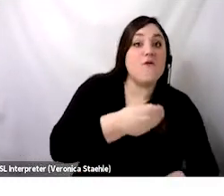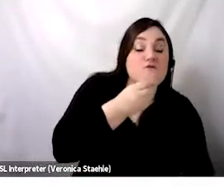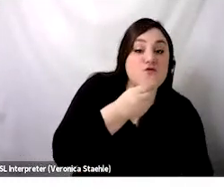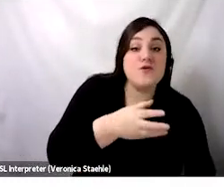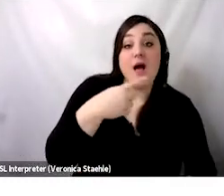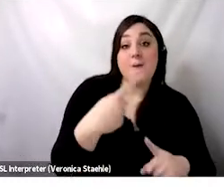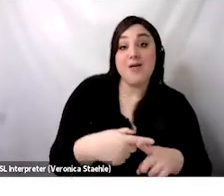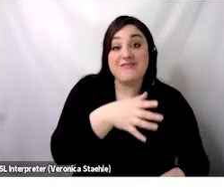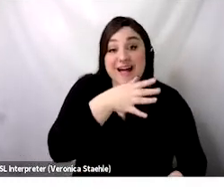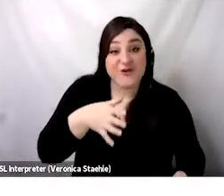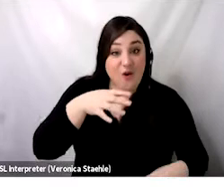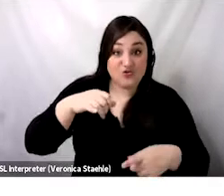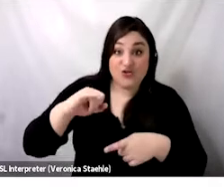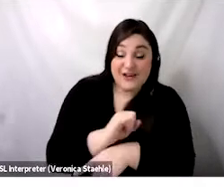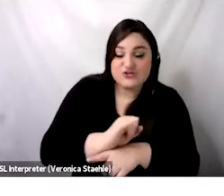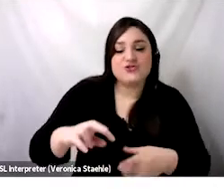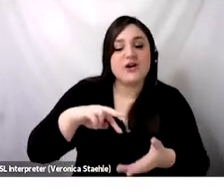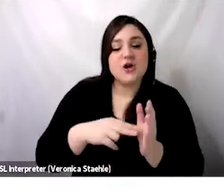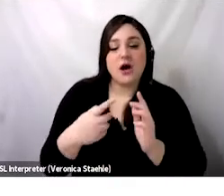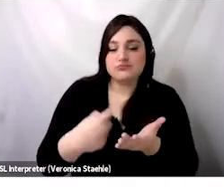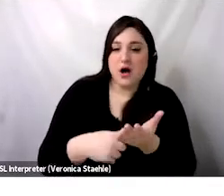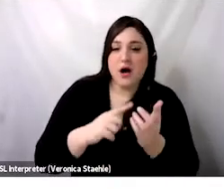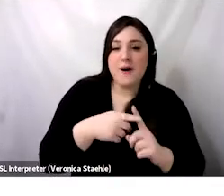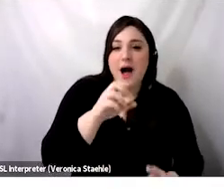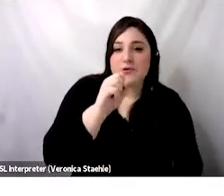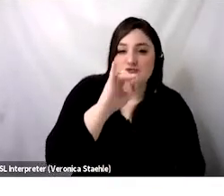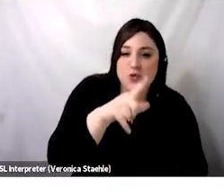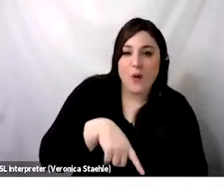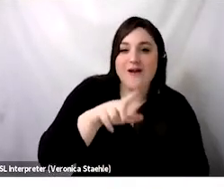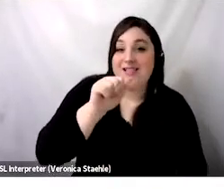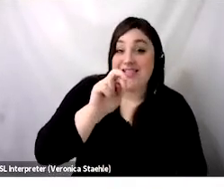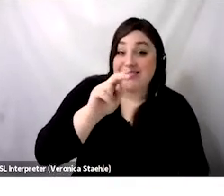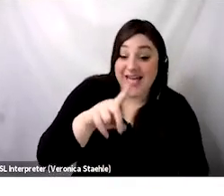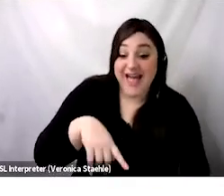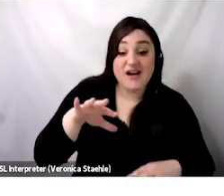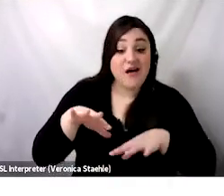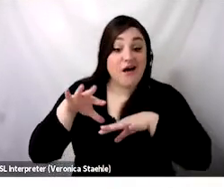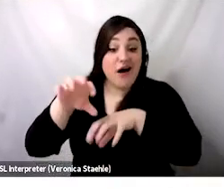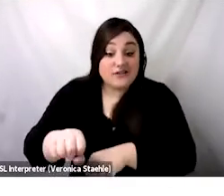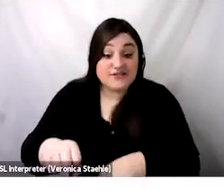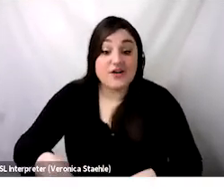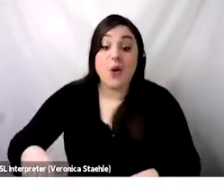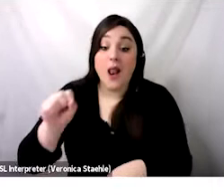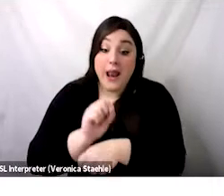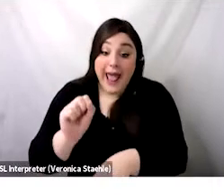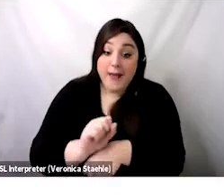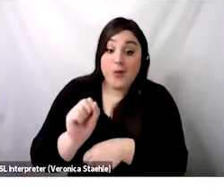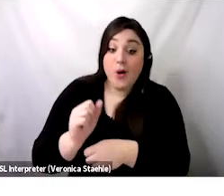soil, land, colonization, labor, wealth, and the industrial ag